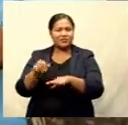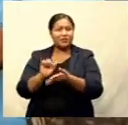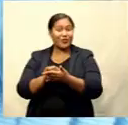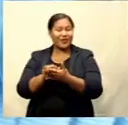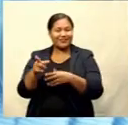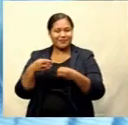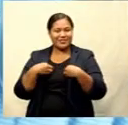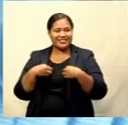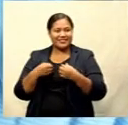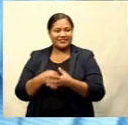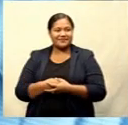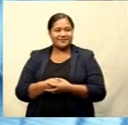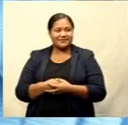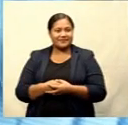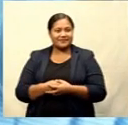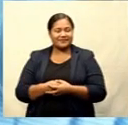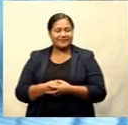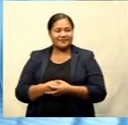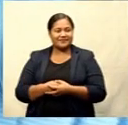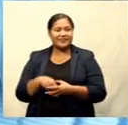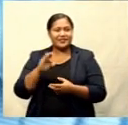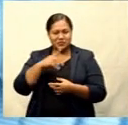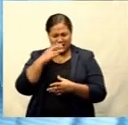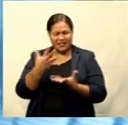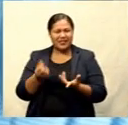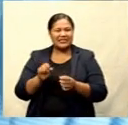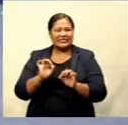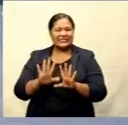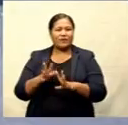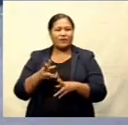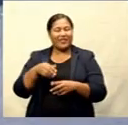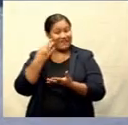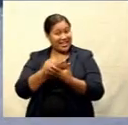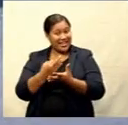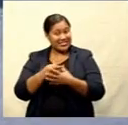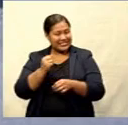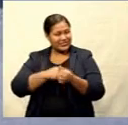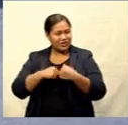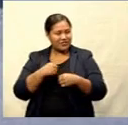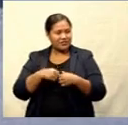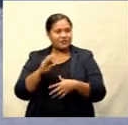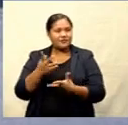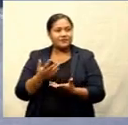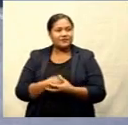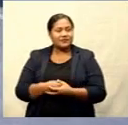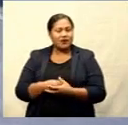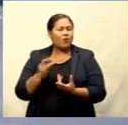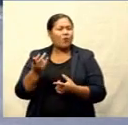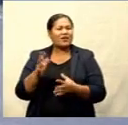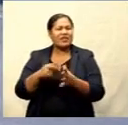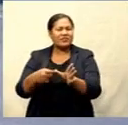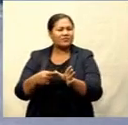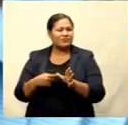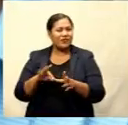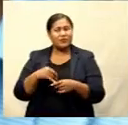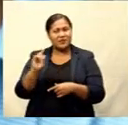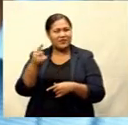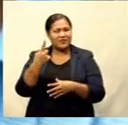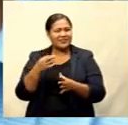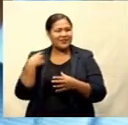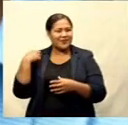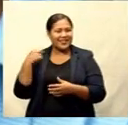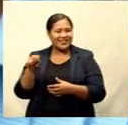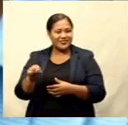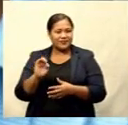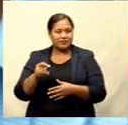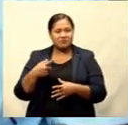and come out of the financial distress that they are facing. What was the response like from the people during the first round? In fact, there